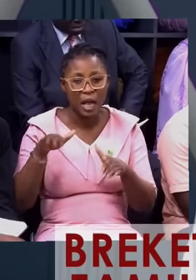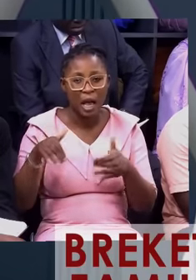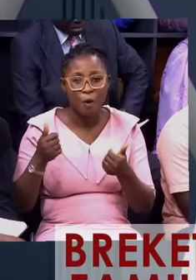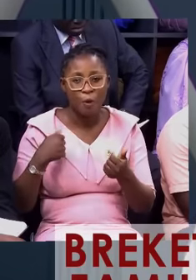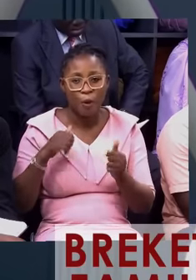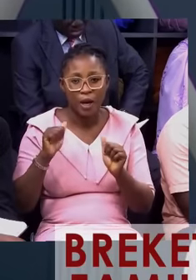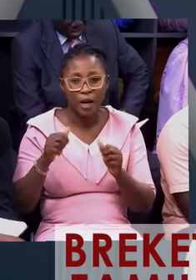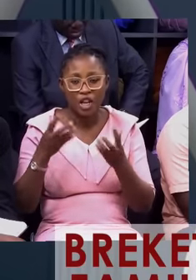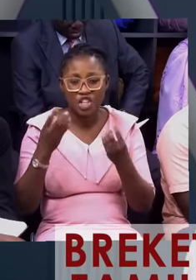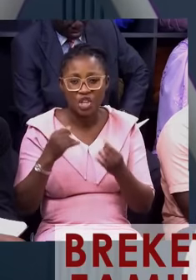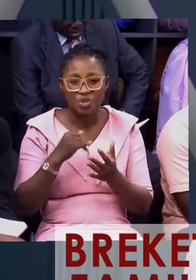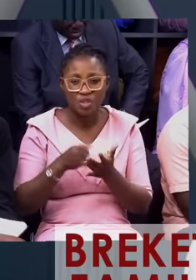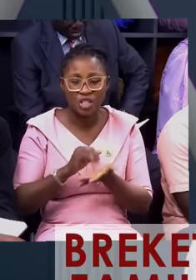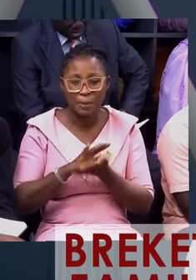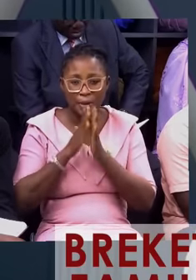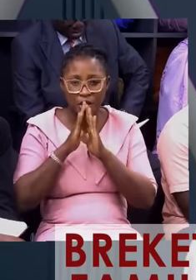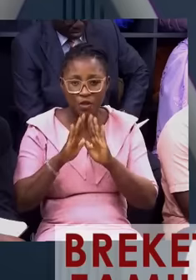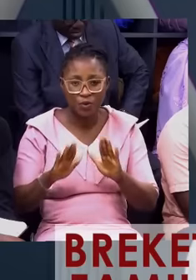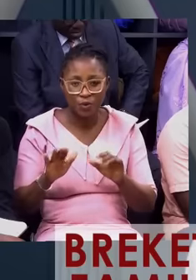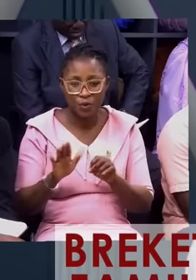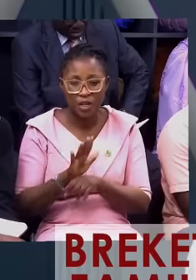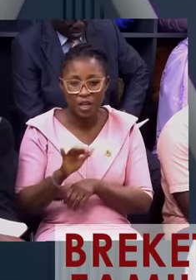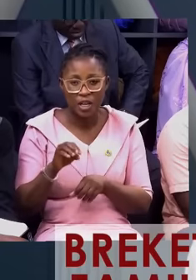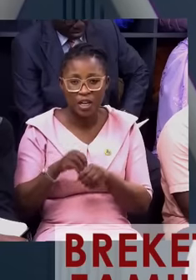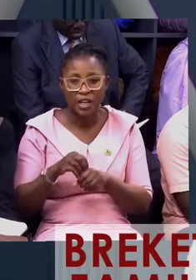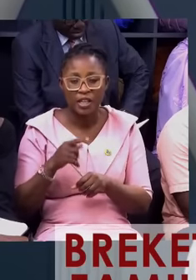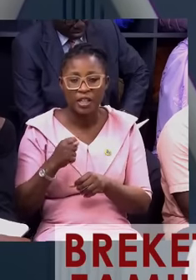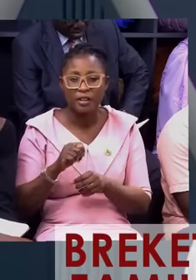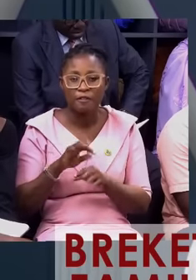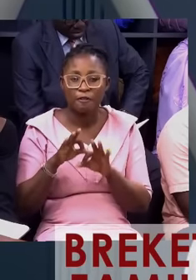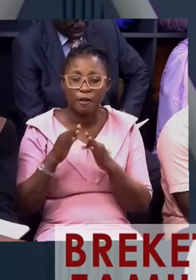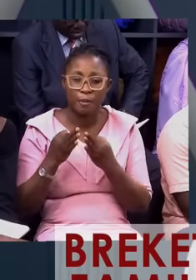how we can settle it amicably within the